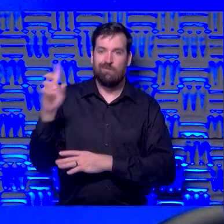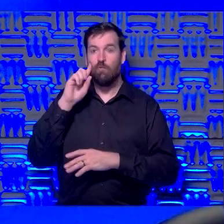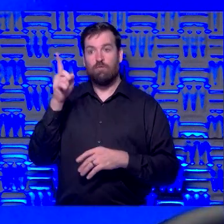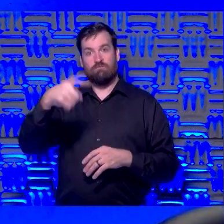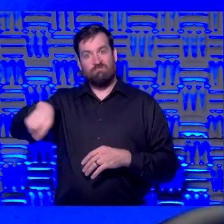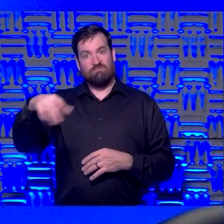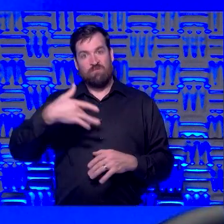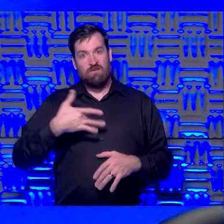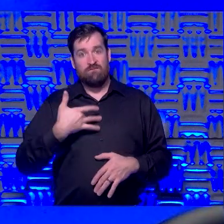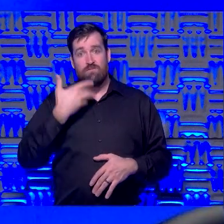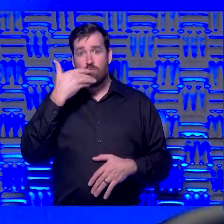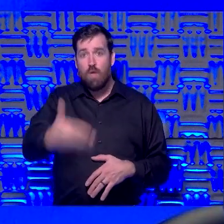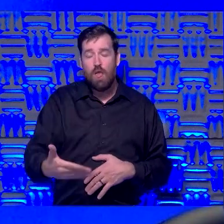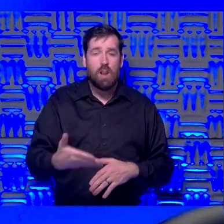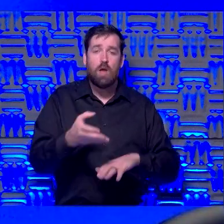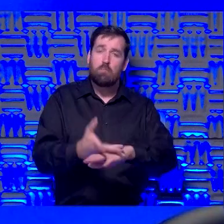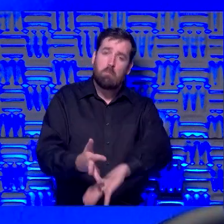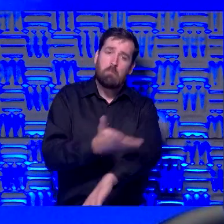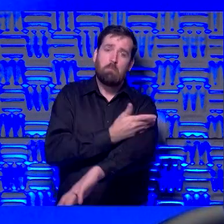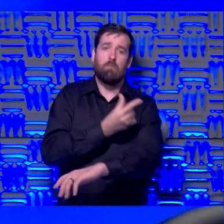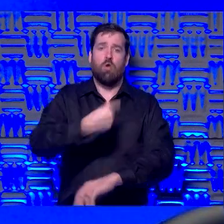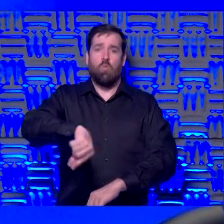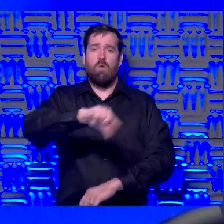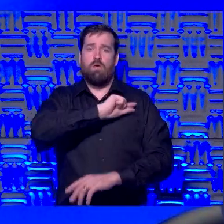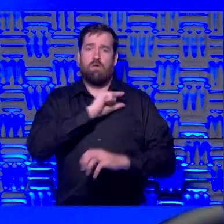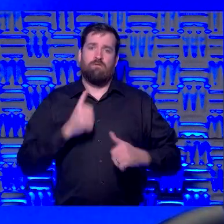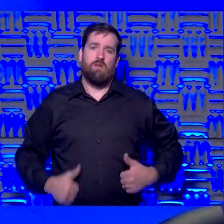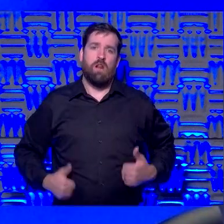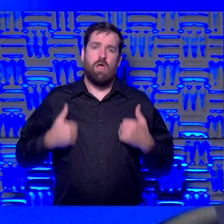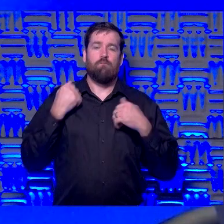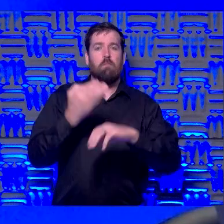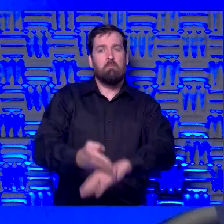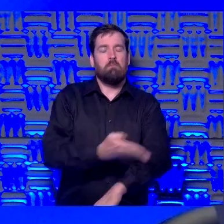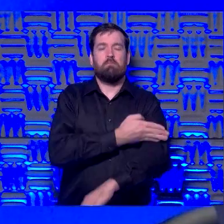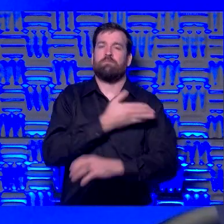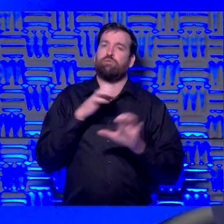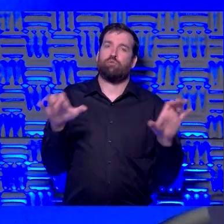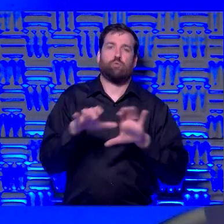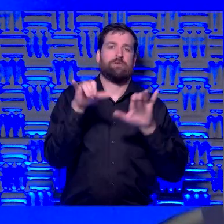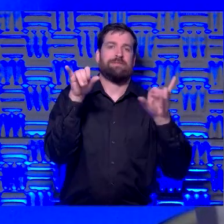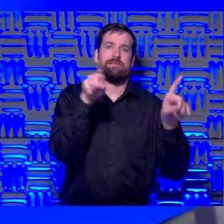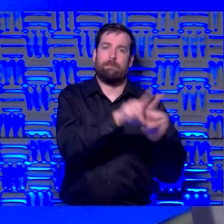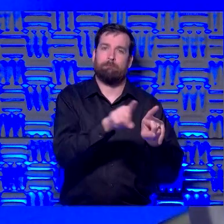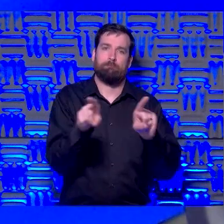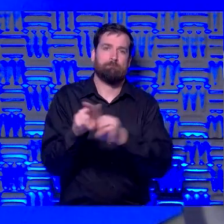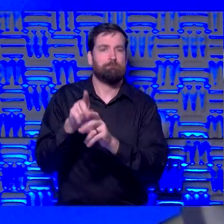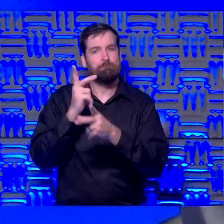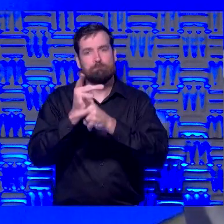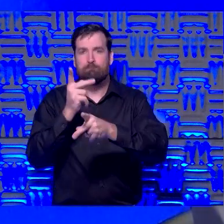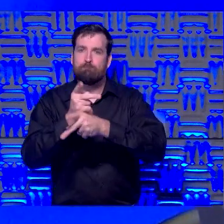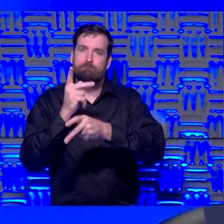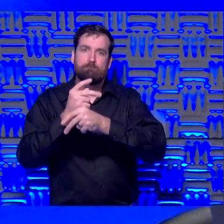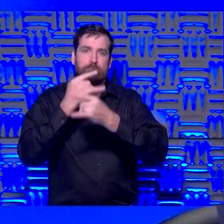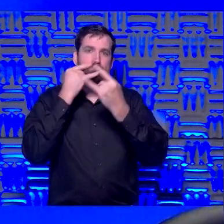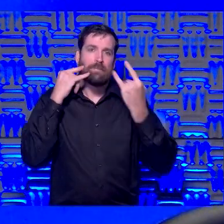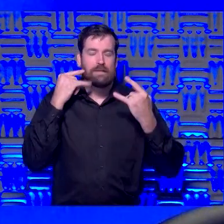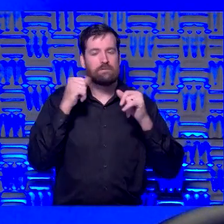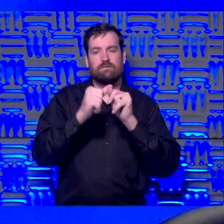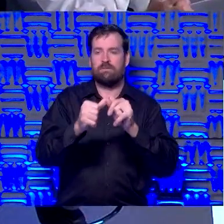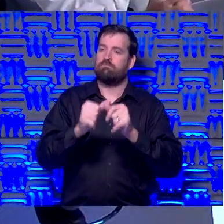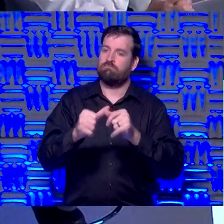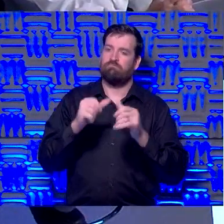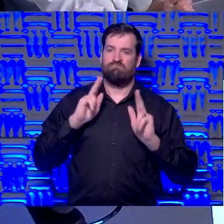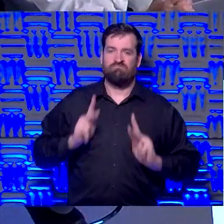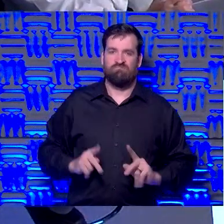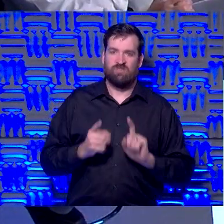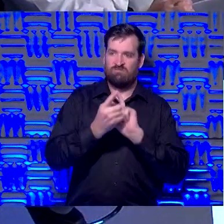feel well, make you do better, make your quality of life improve. We're doing all those same things. Keep wearing the mask, keep physically distancing. This